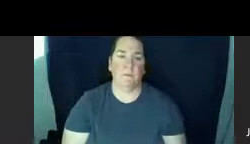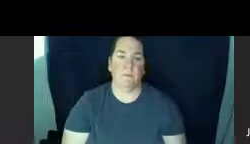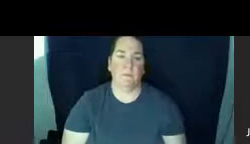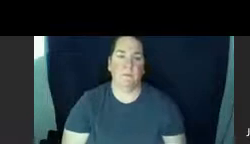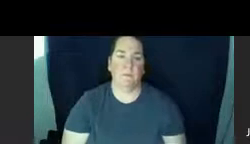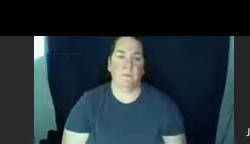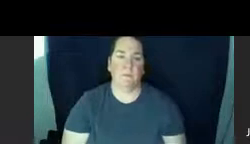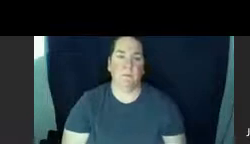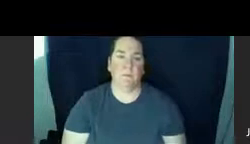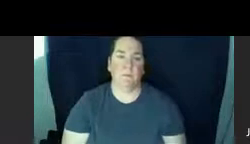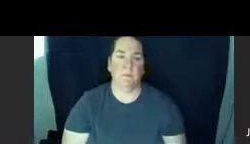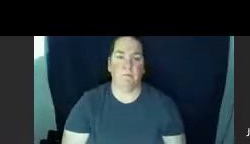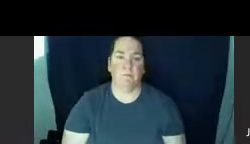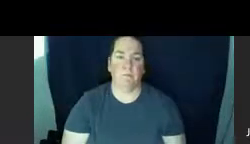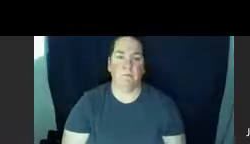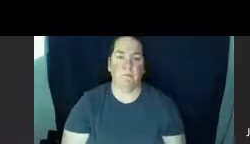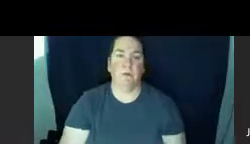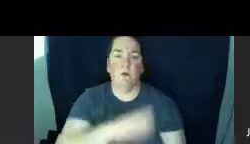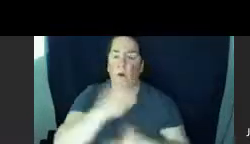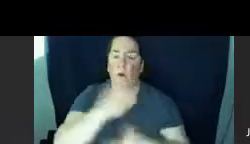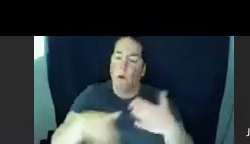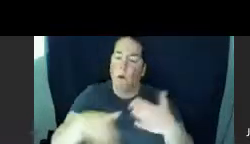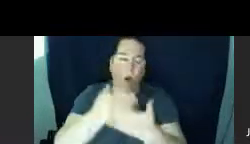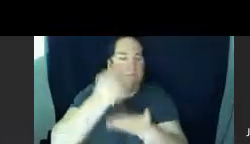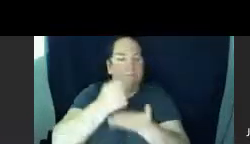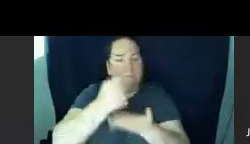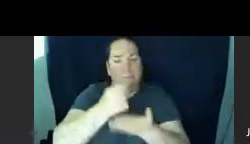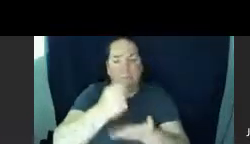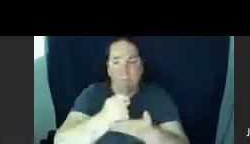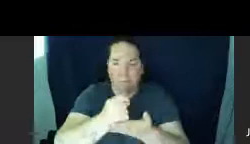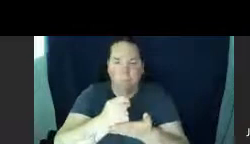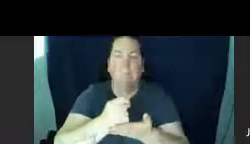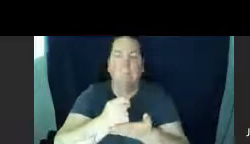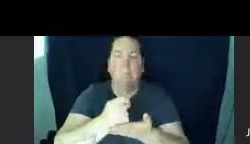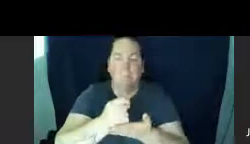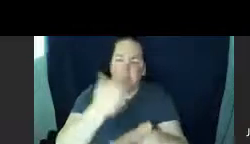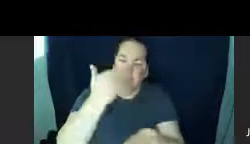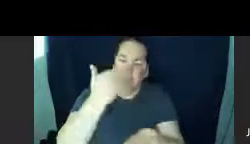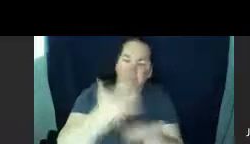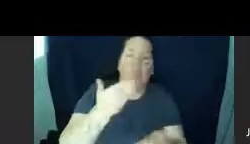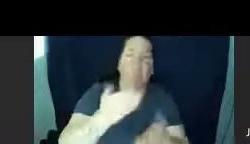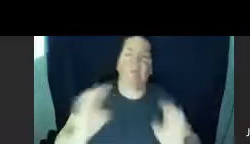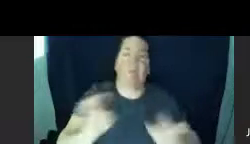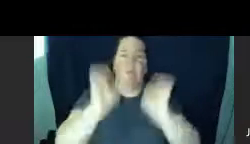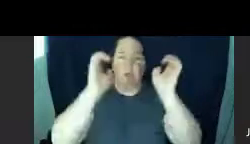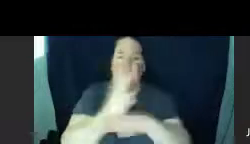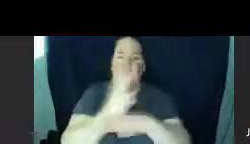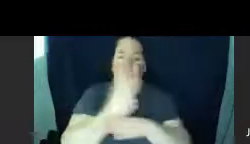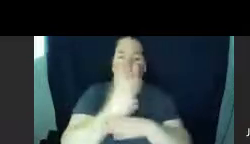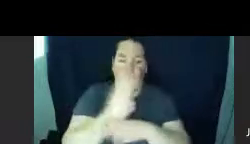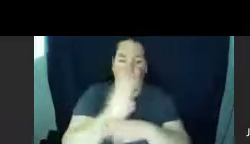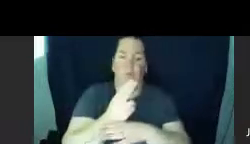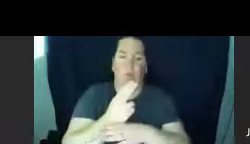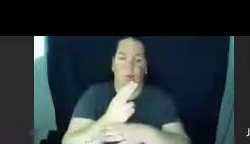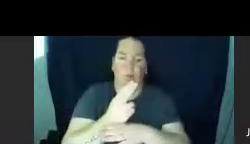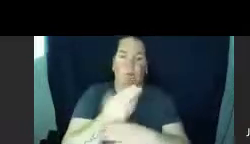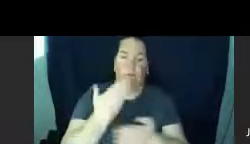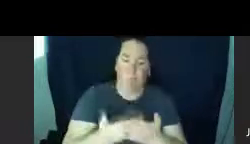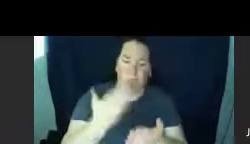So all of these therapeutics, as I mentioned, are authorized for an emergency use authorization during this public